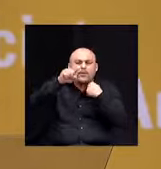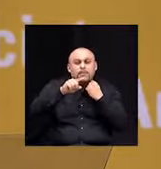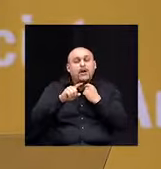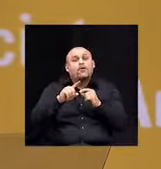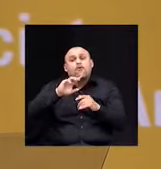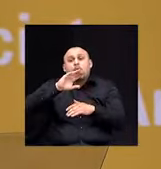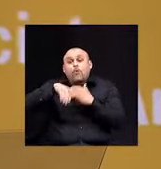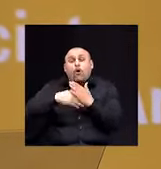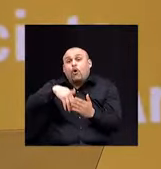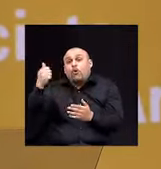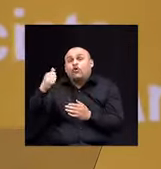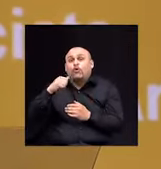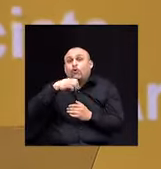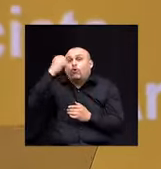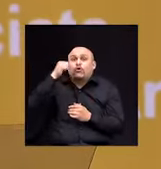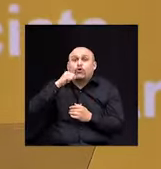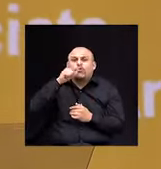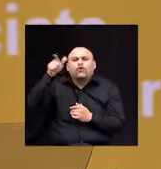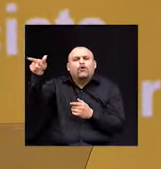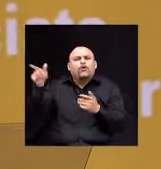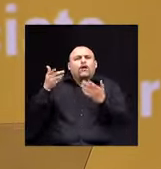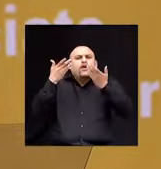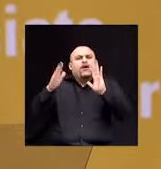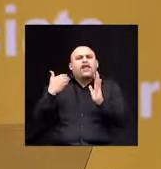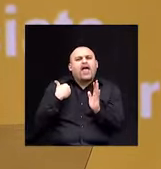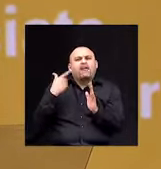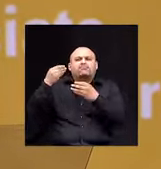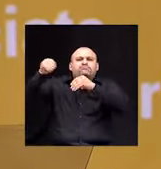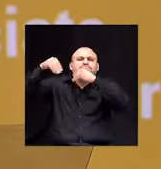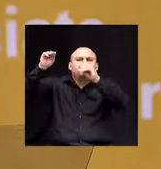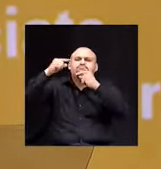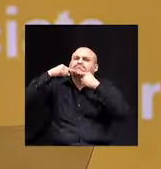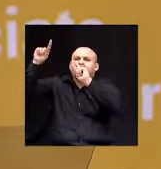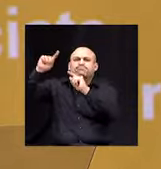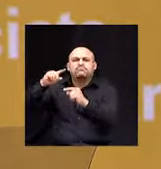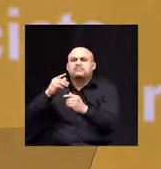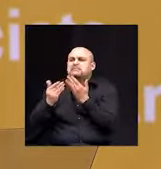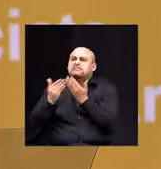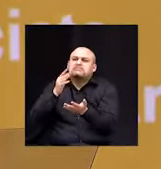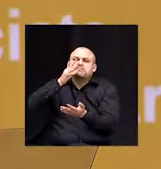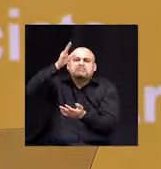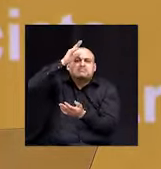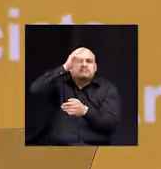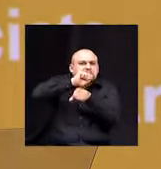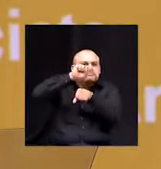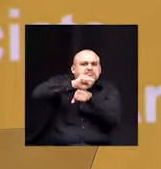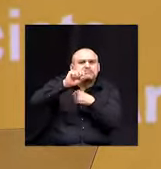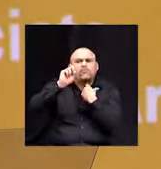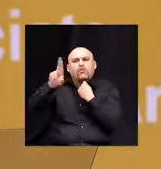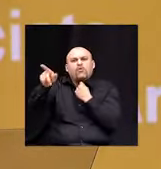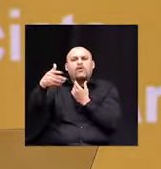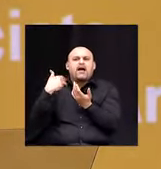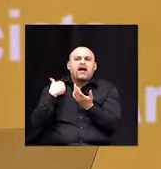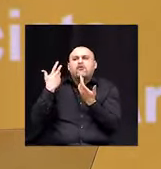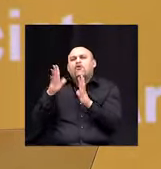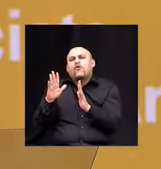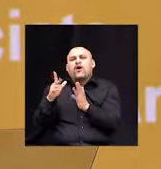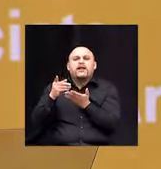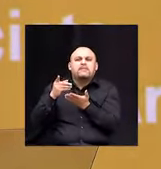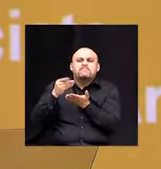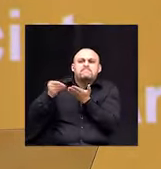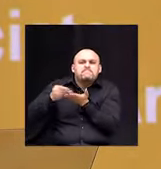the older girls already had their sales, either where their parents worked or they had already gone